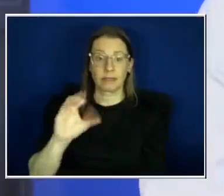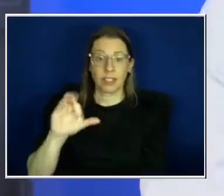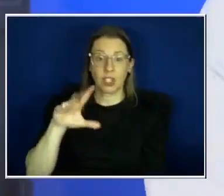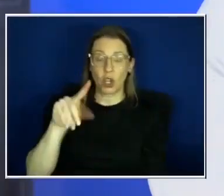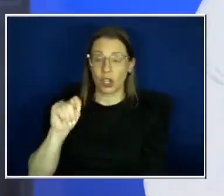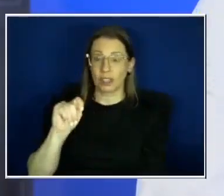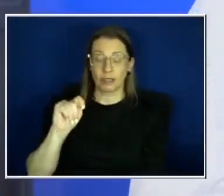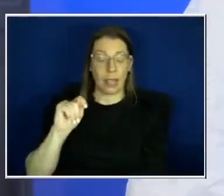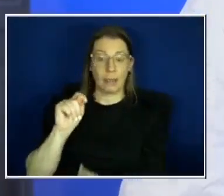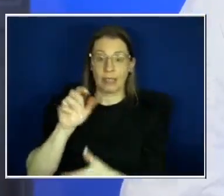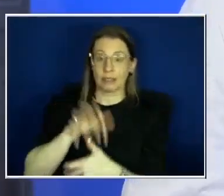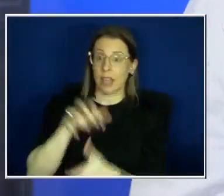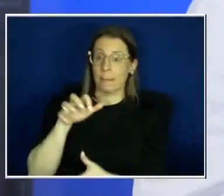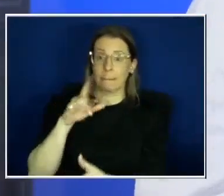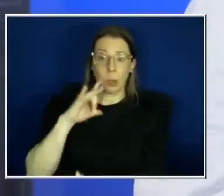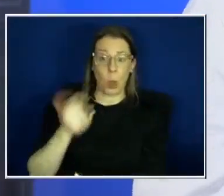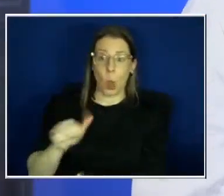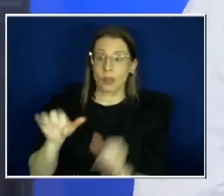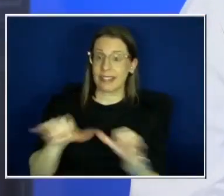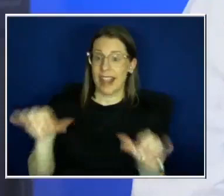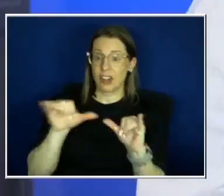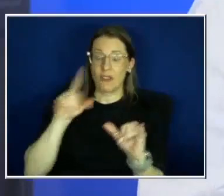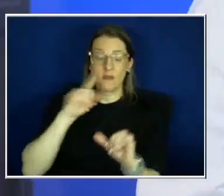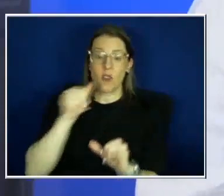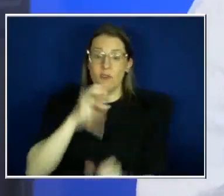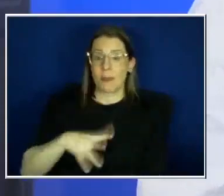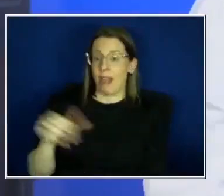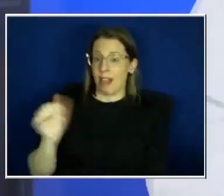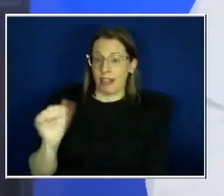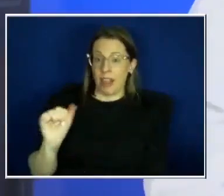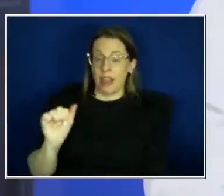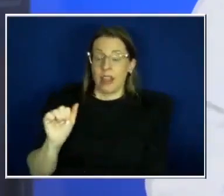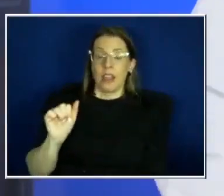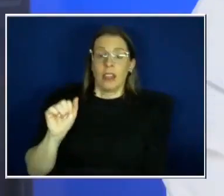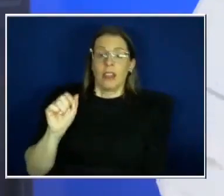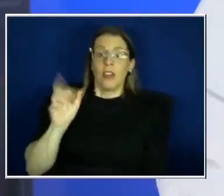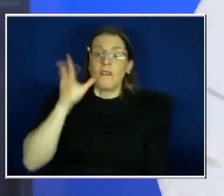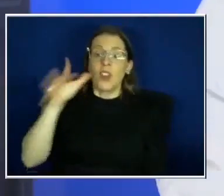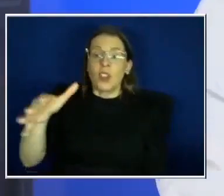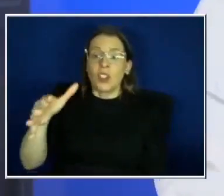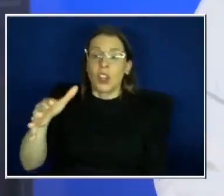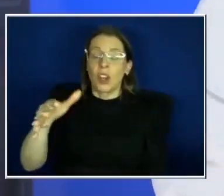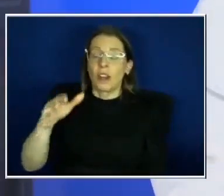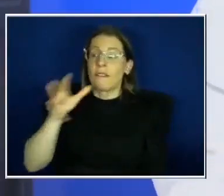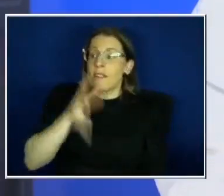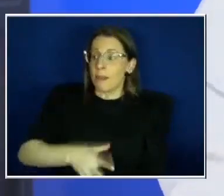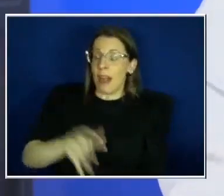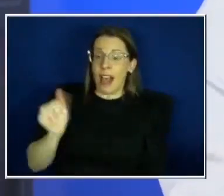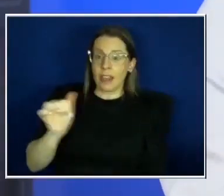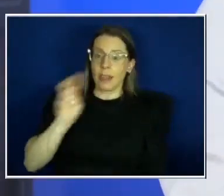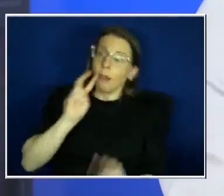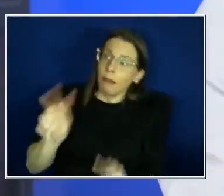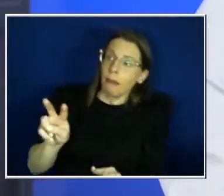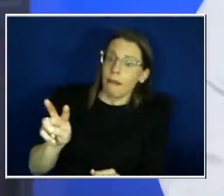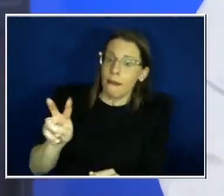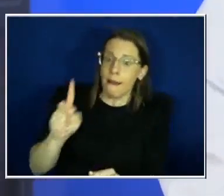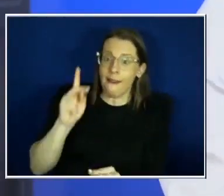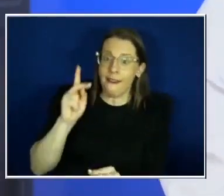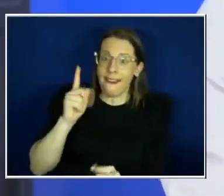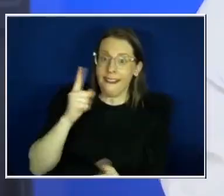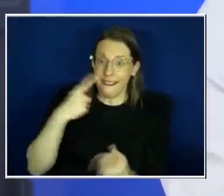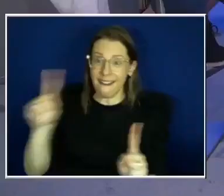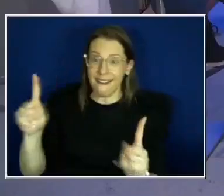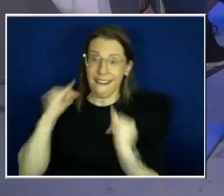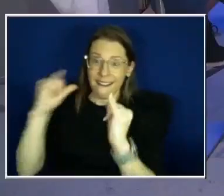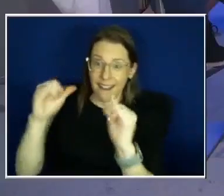female athletics, and I think it's great to see that the future female athletes can look up to, and these are what they can see what they can achieve in the future.